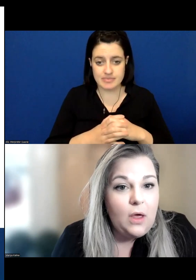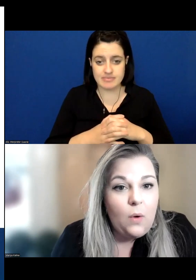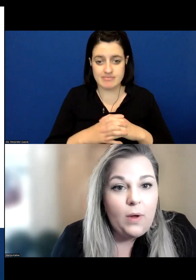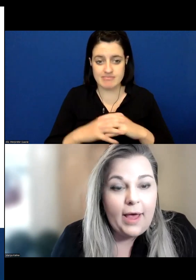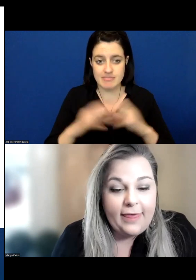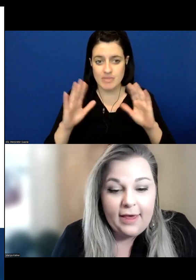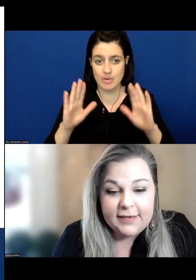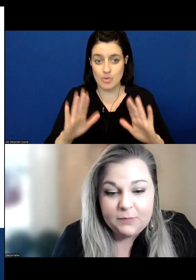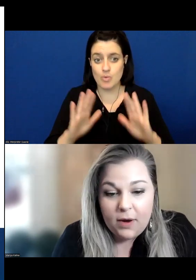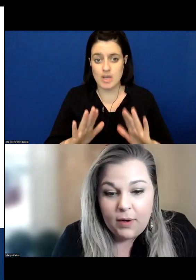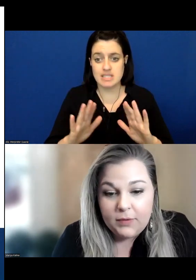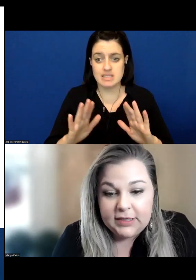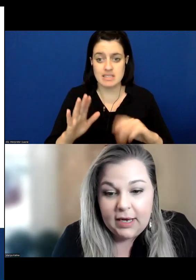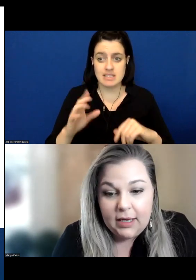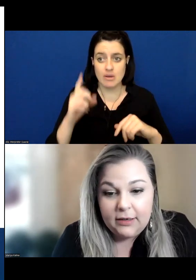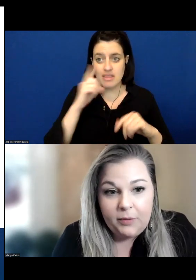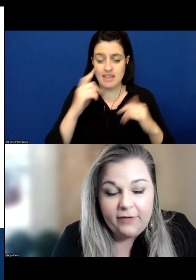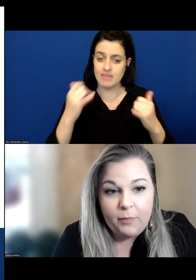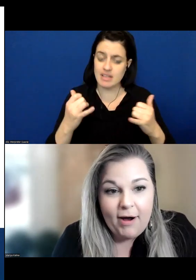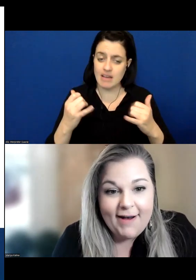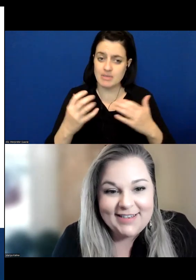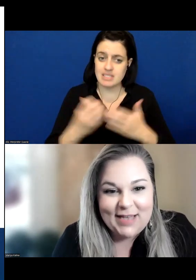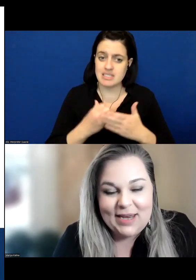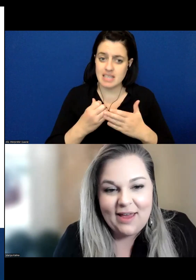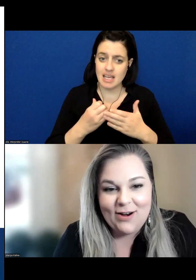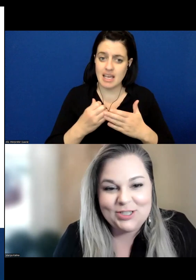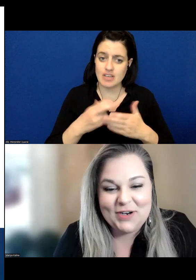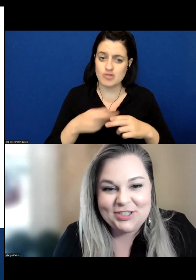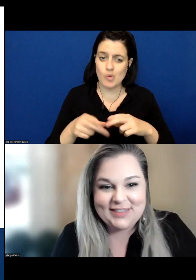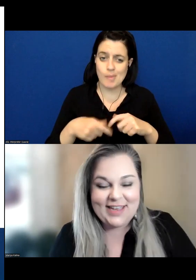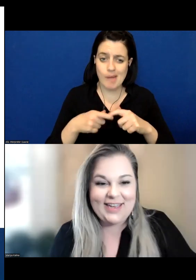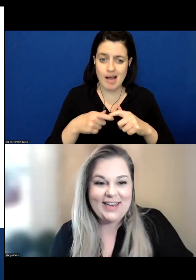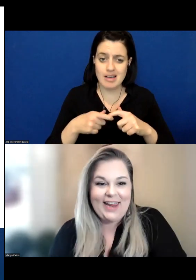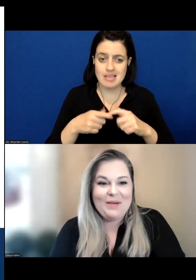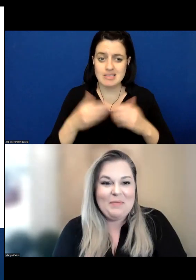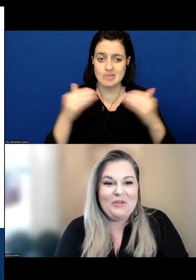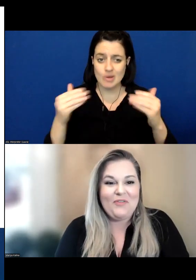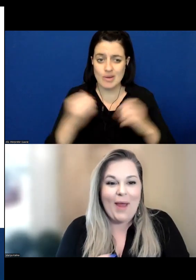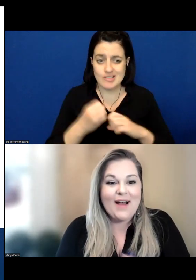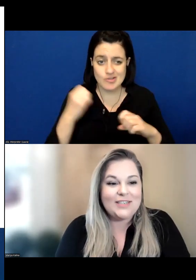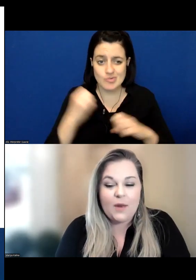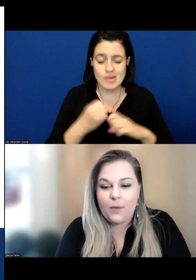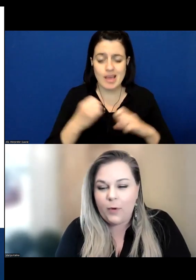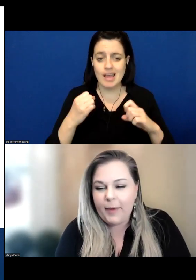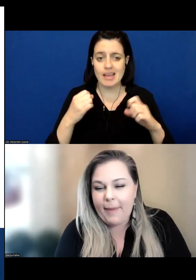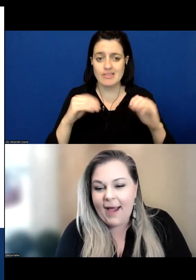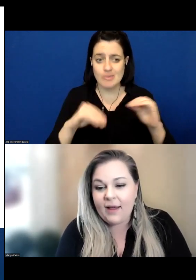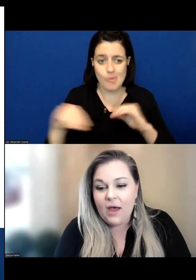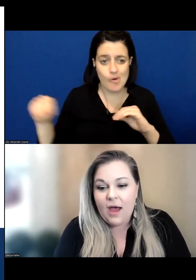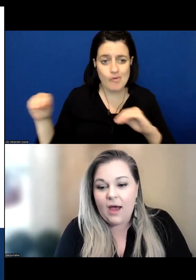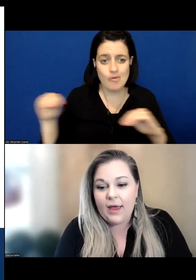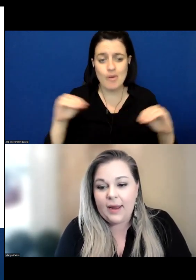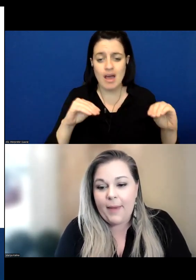Great. Well, I think at this point we will take a little bit of a pause and get our stretches in, get up and move around, and we will be